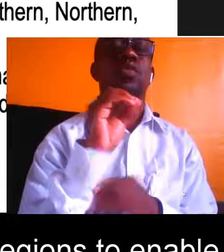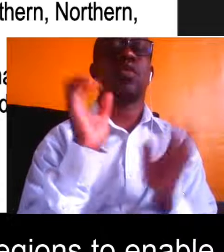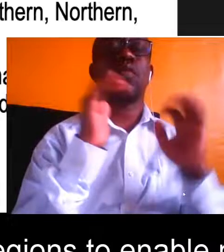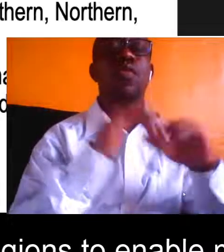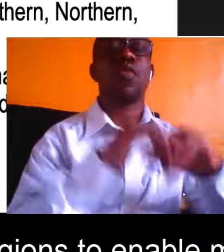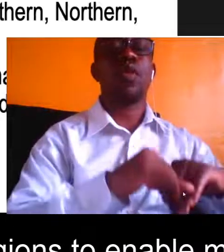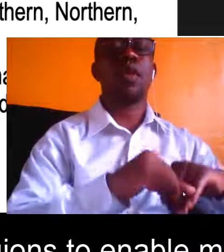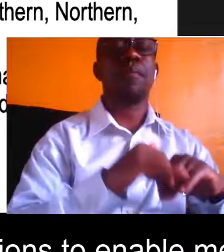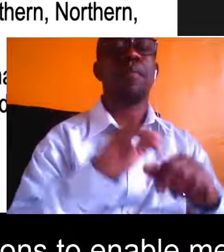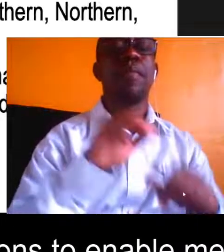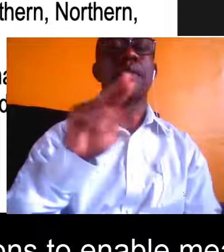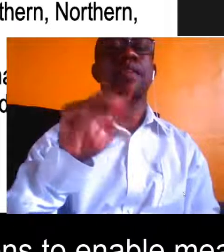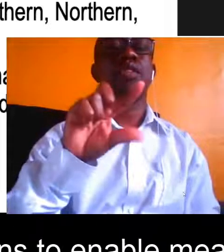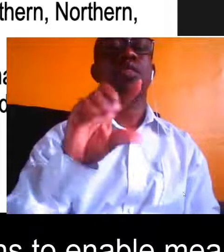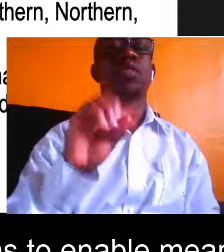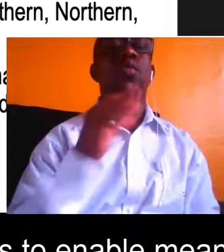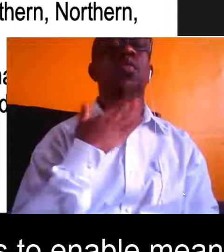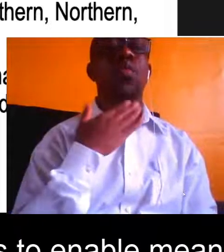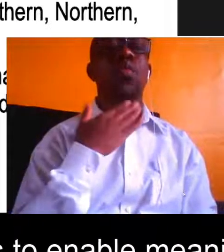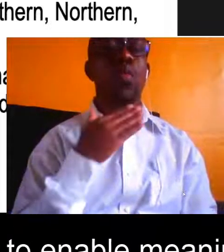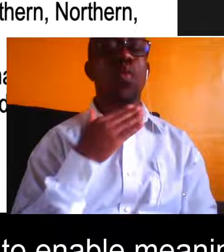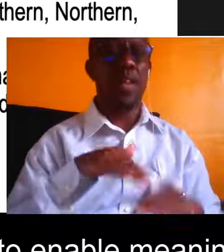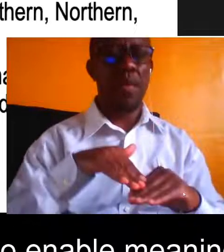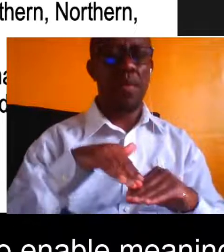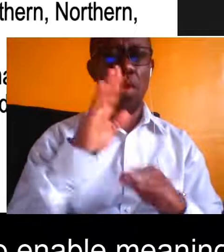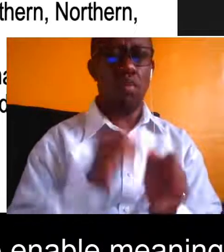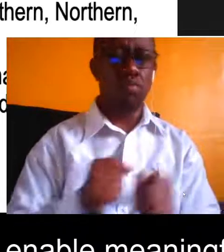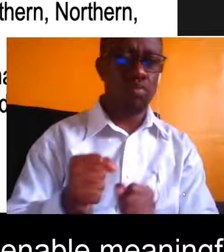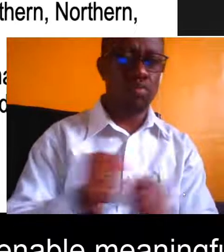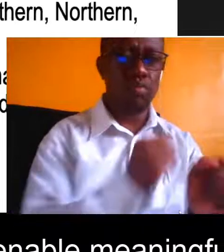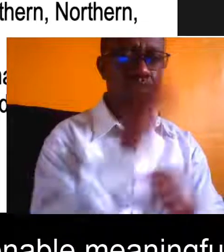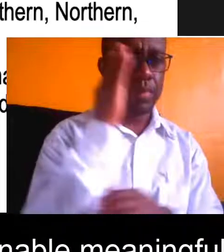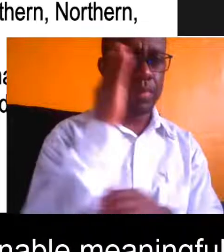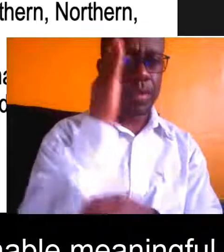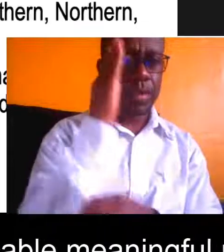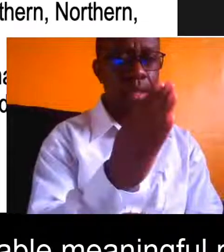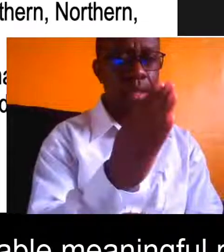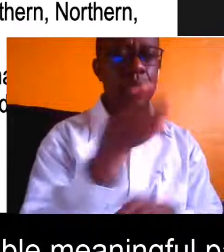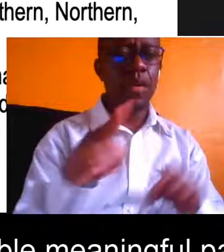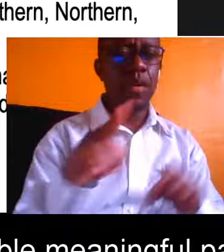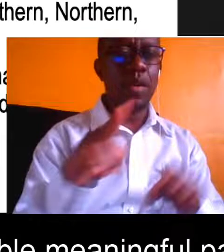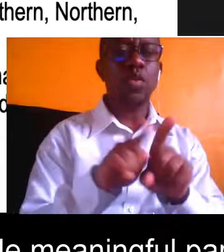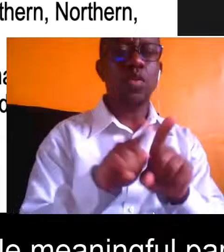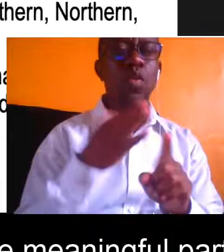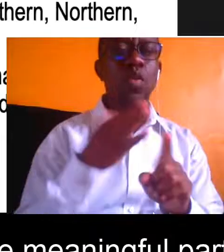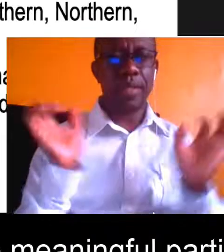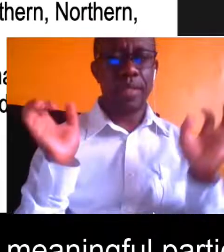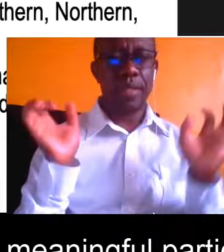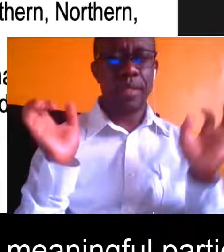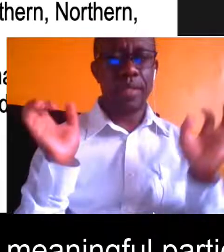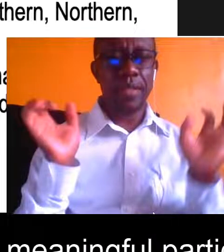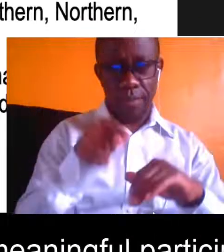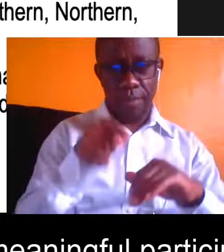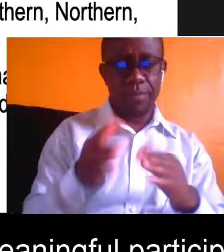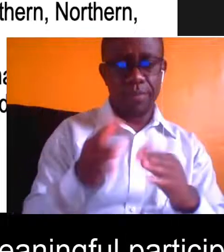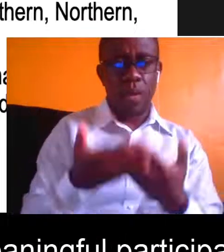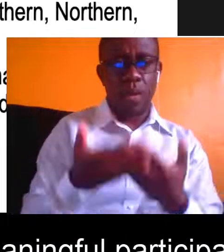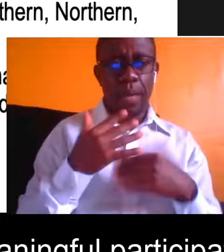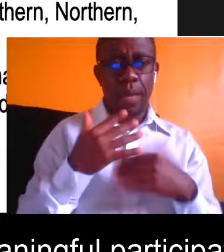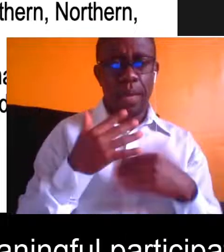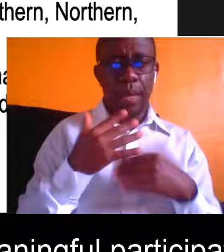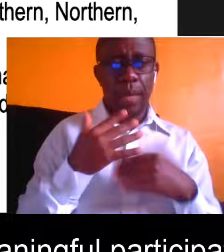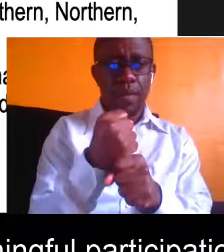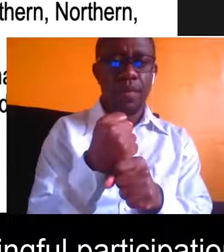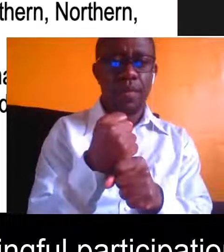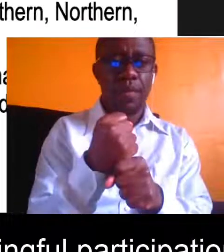bit more of strategic direction of this forum insofar as strengthening the institutional mandate of this